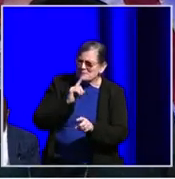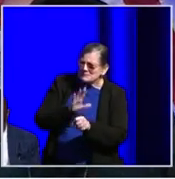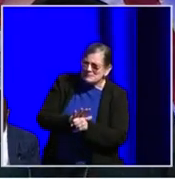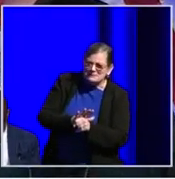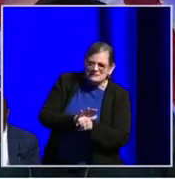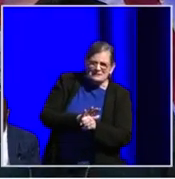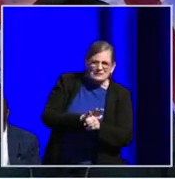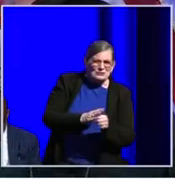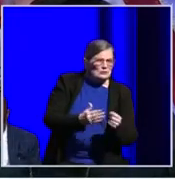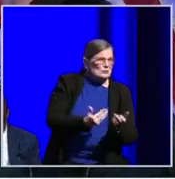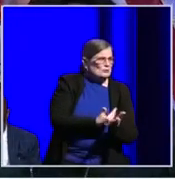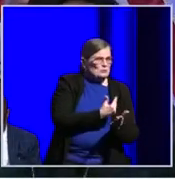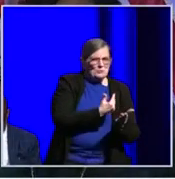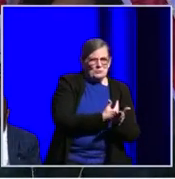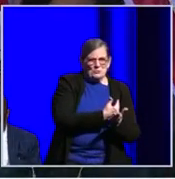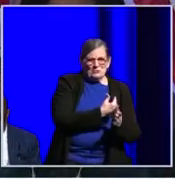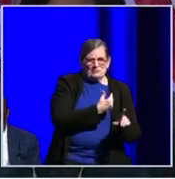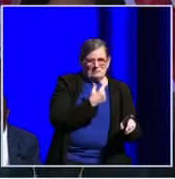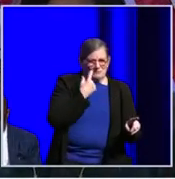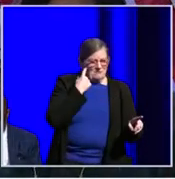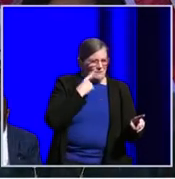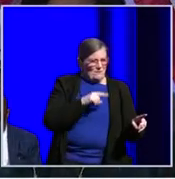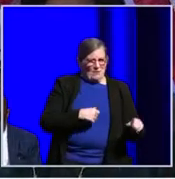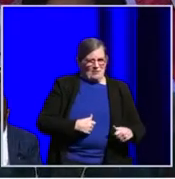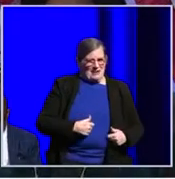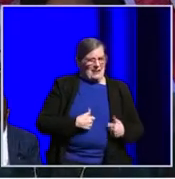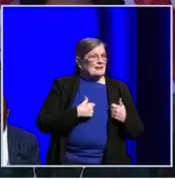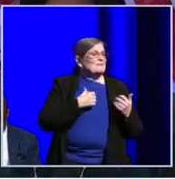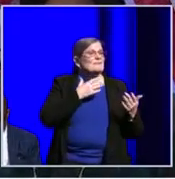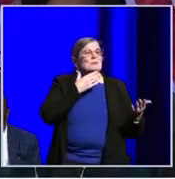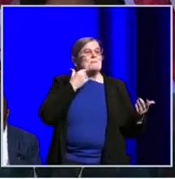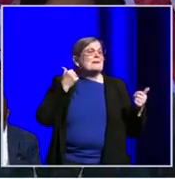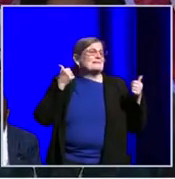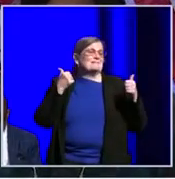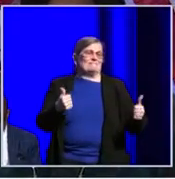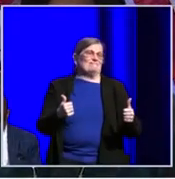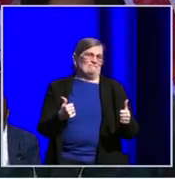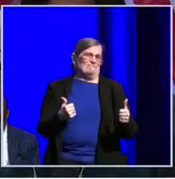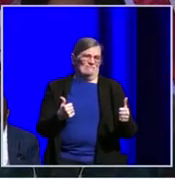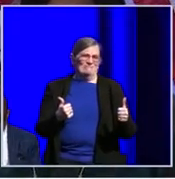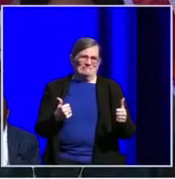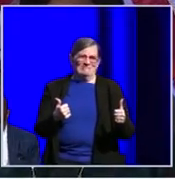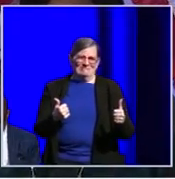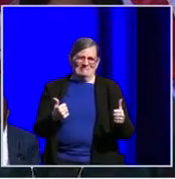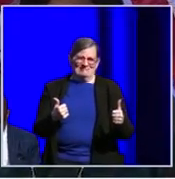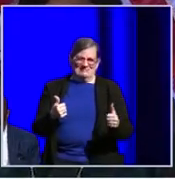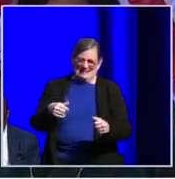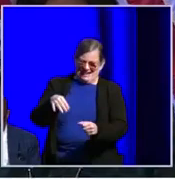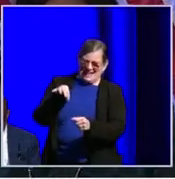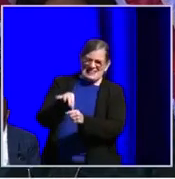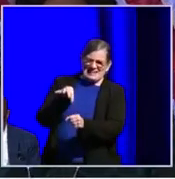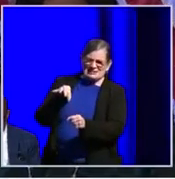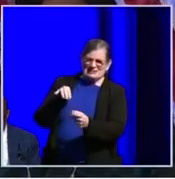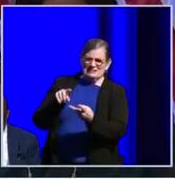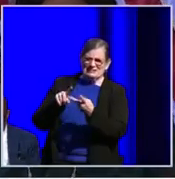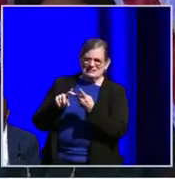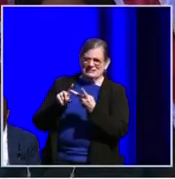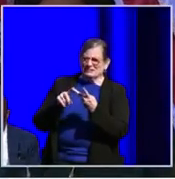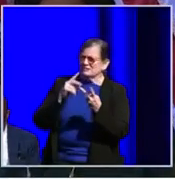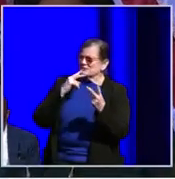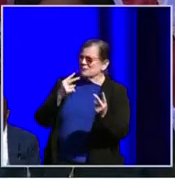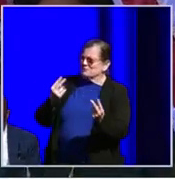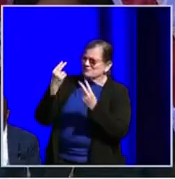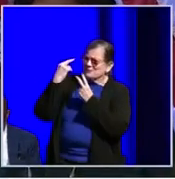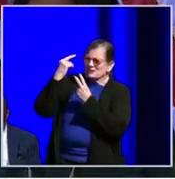our best lives? Elections are also an opportunity for reflection and recommitment. In casting